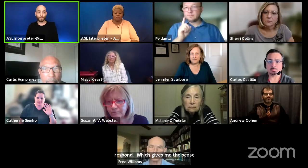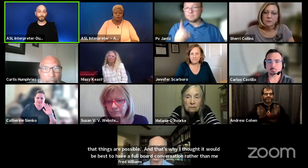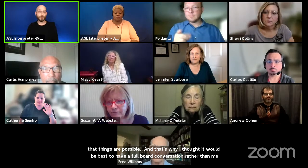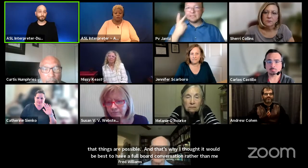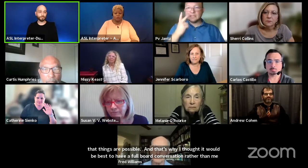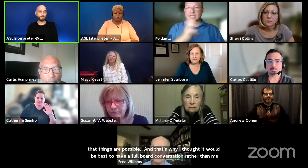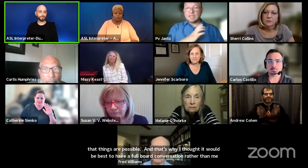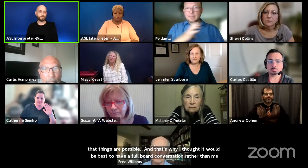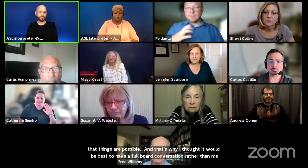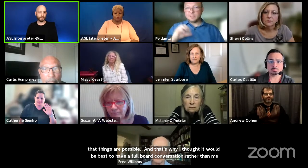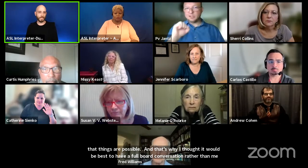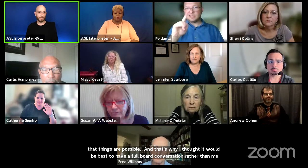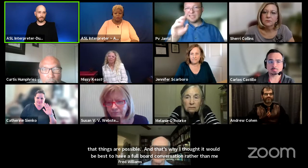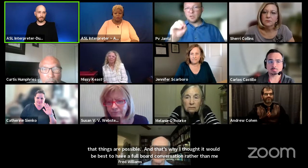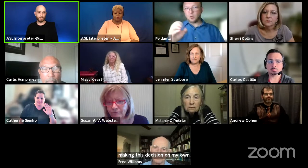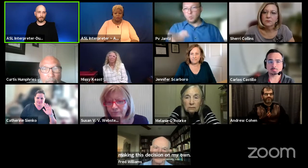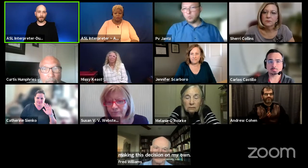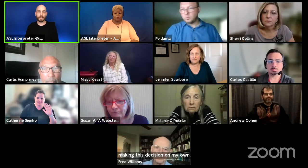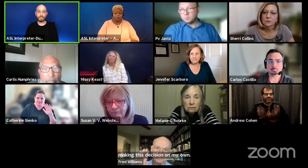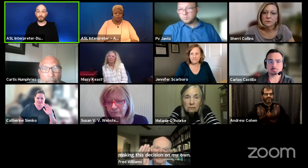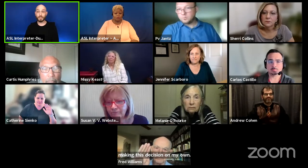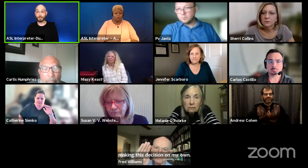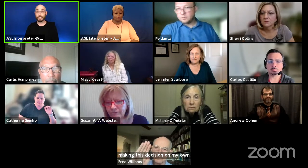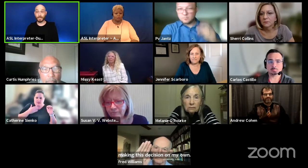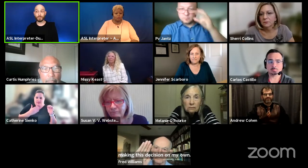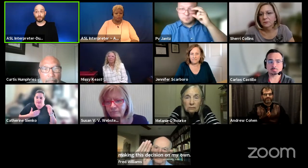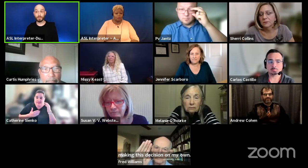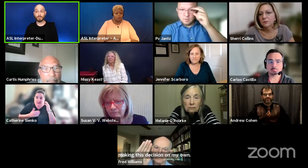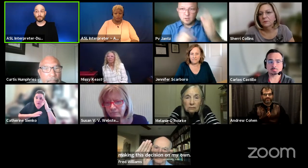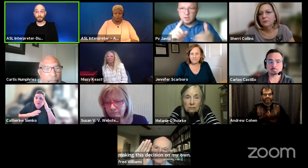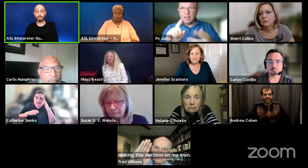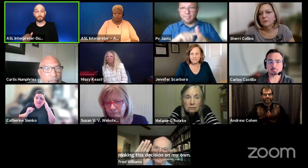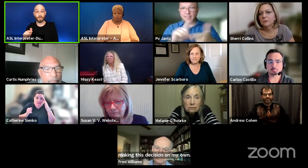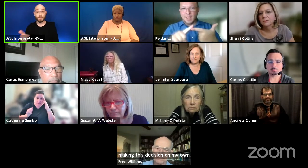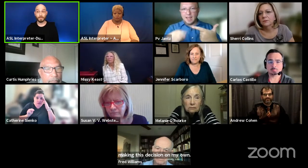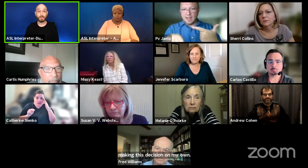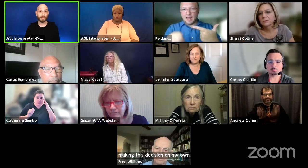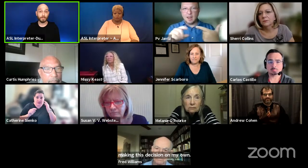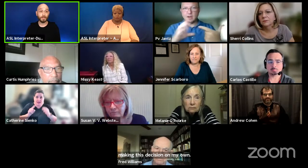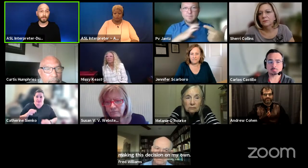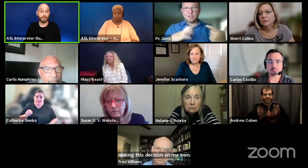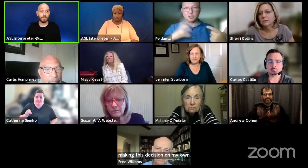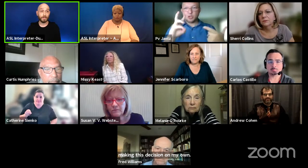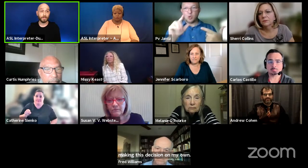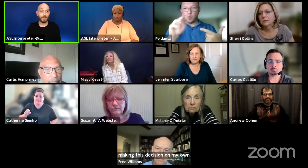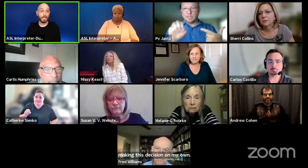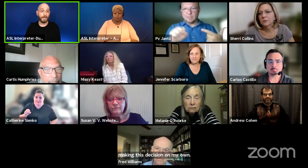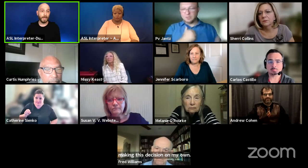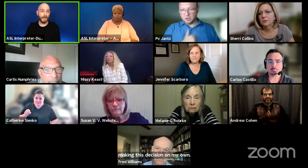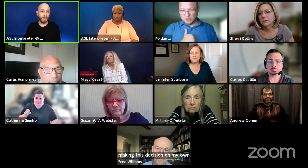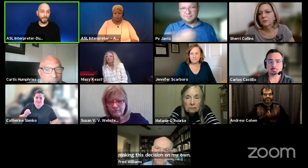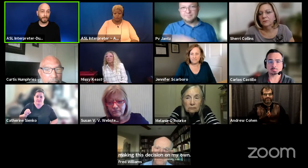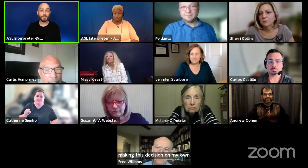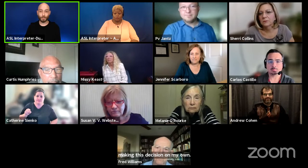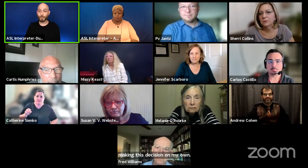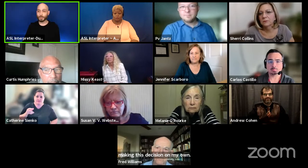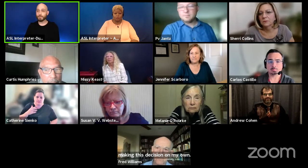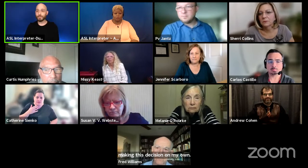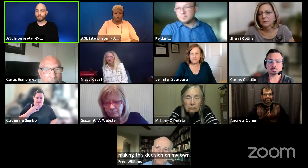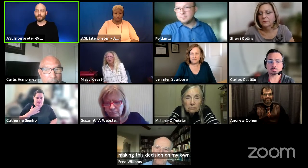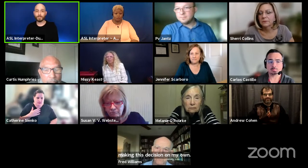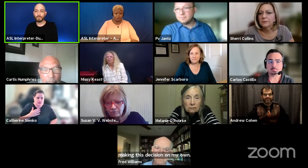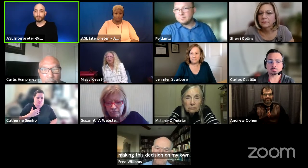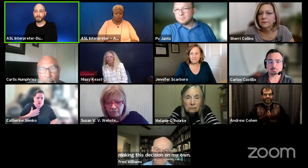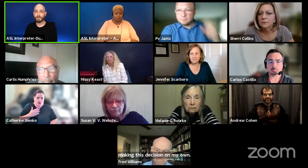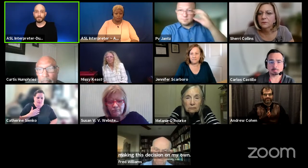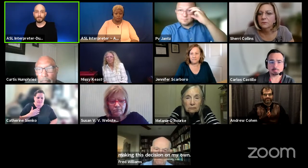consider what to do. All right, I see Commissioner Sienko. and then Commissioner